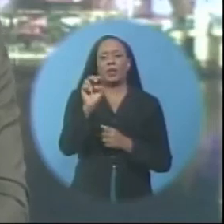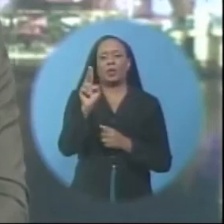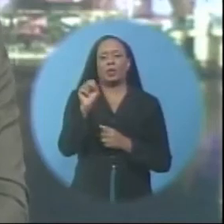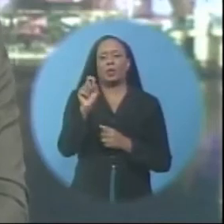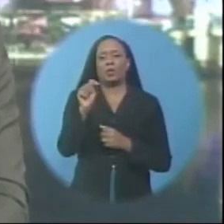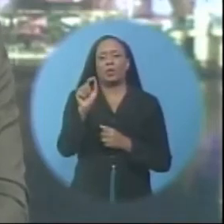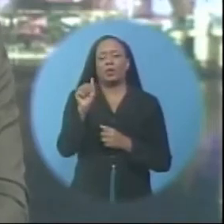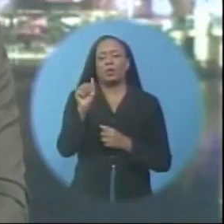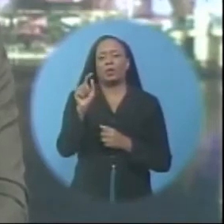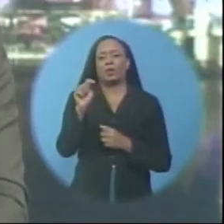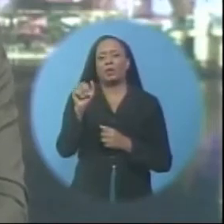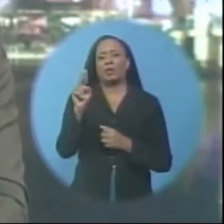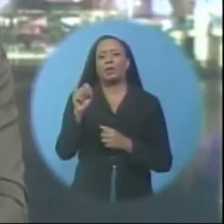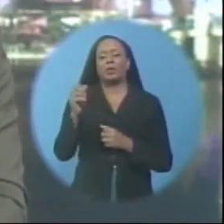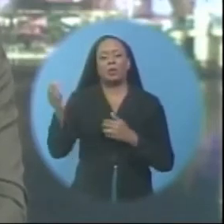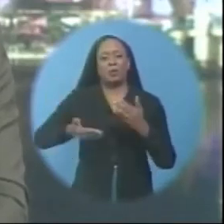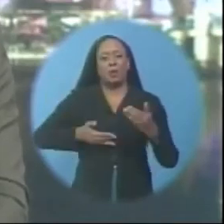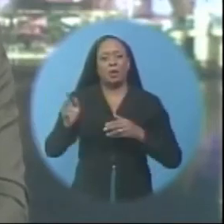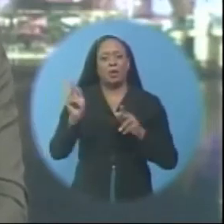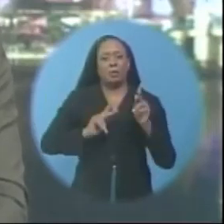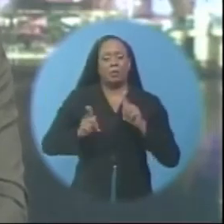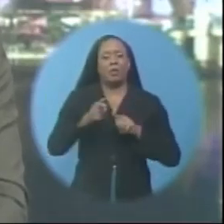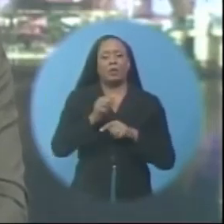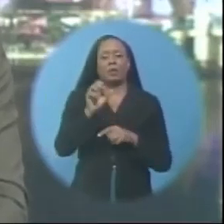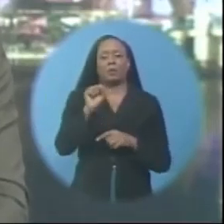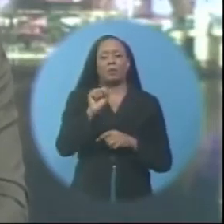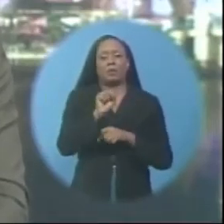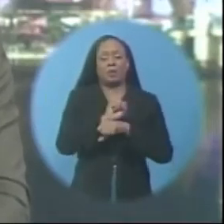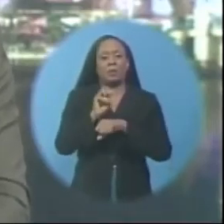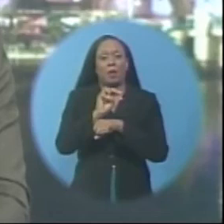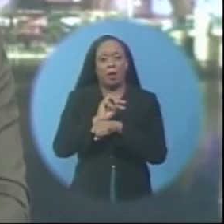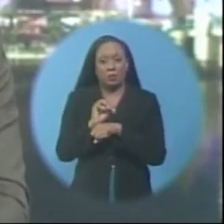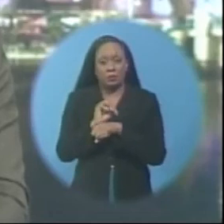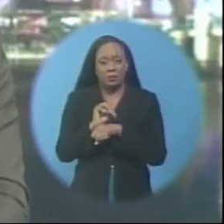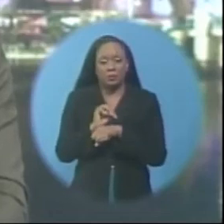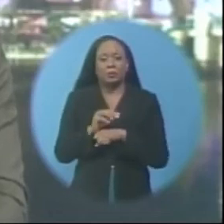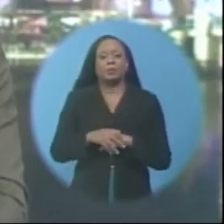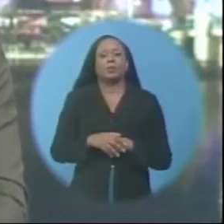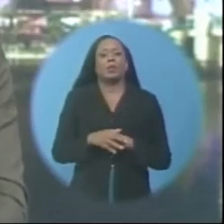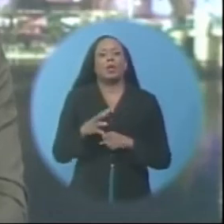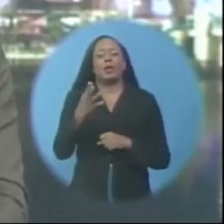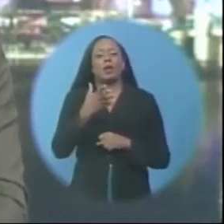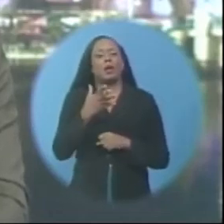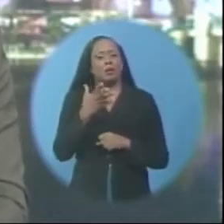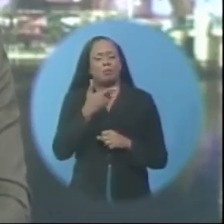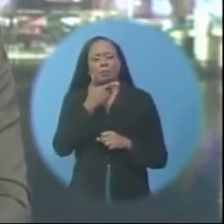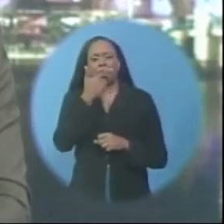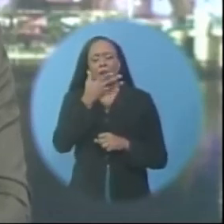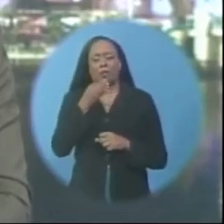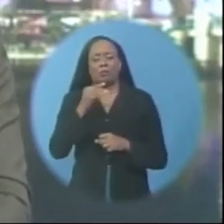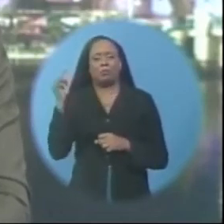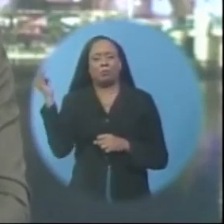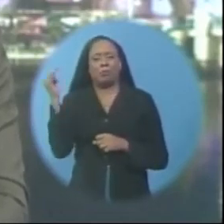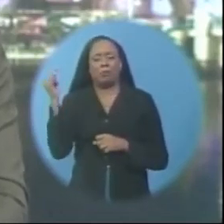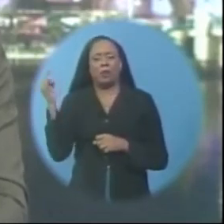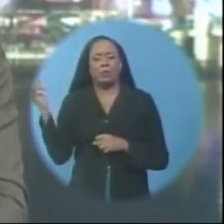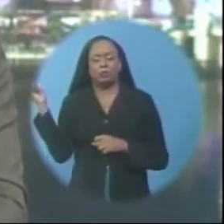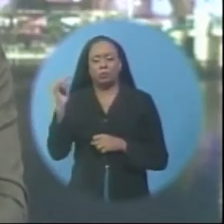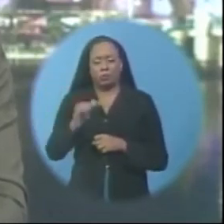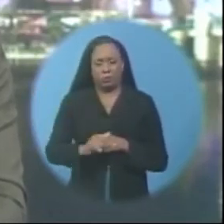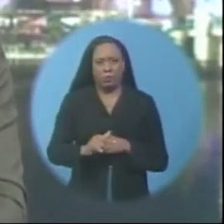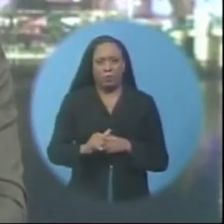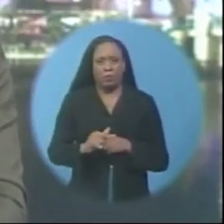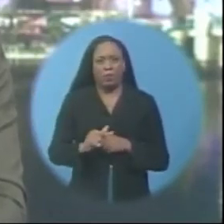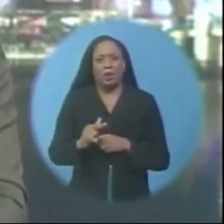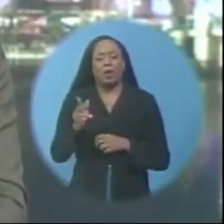Windward Islands Airways International Winair executed the flights from the hurricane-ravaged Dutch territory. 59